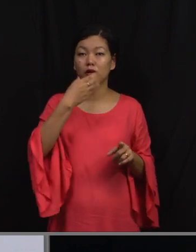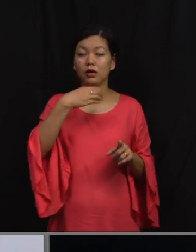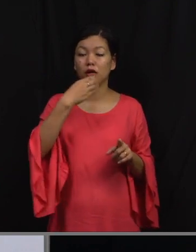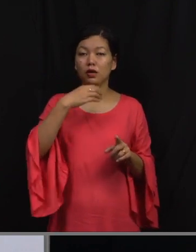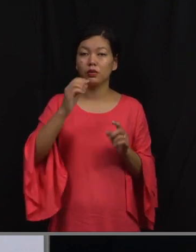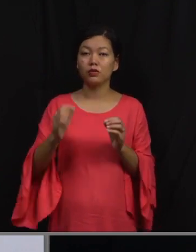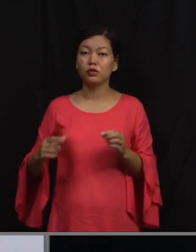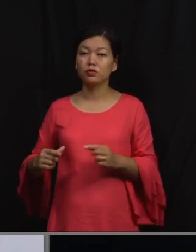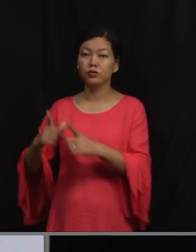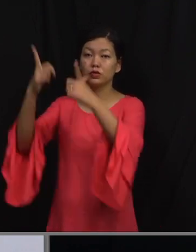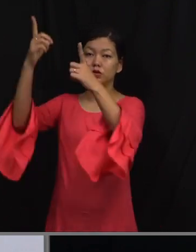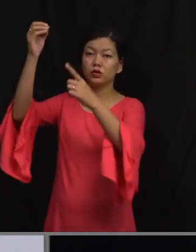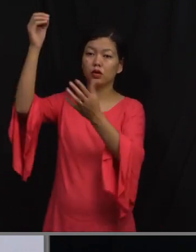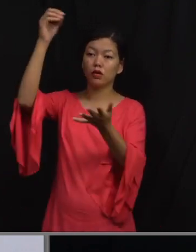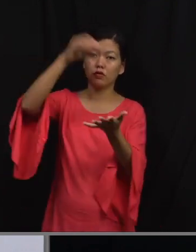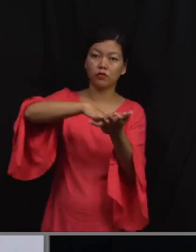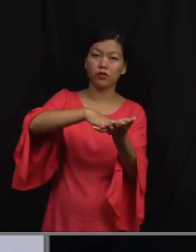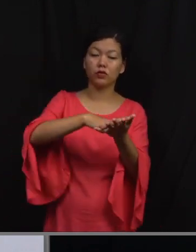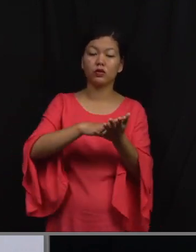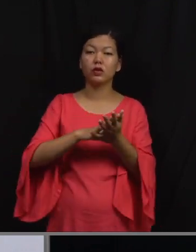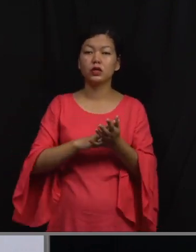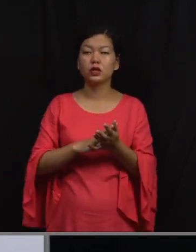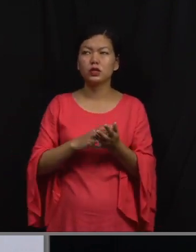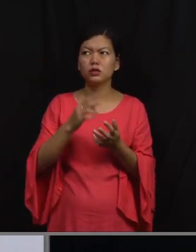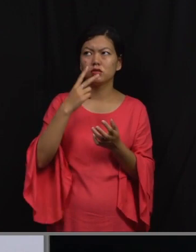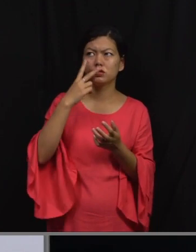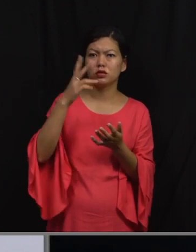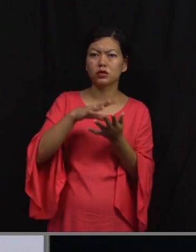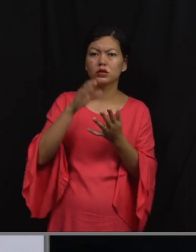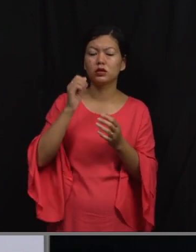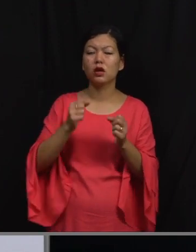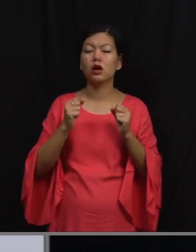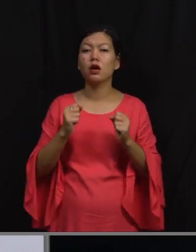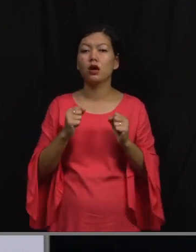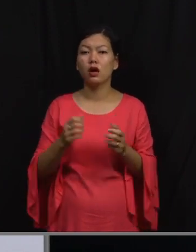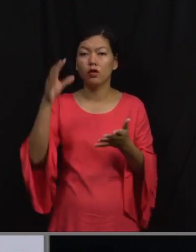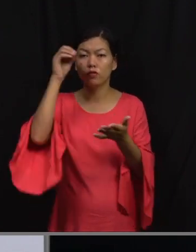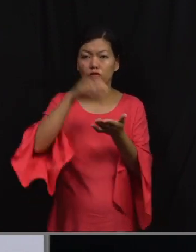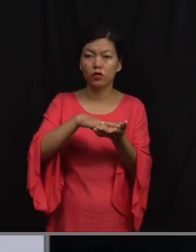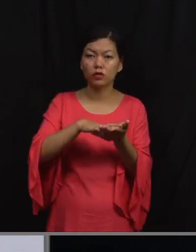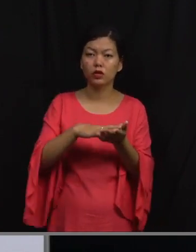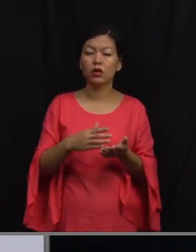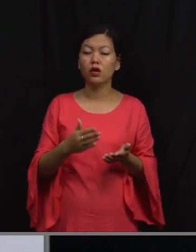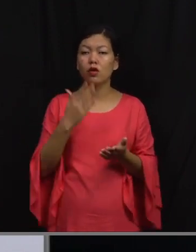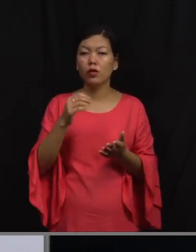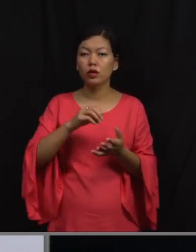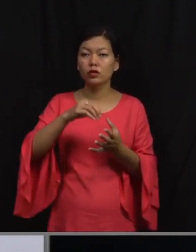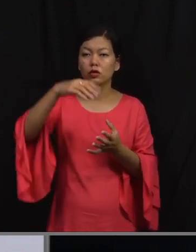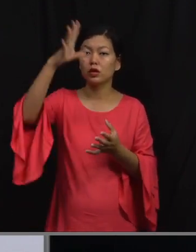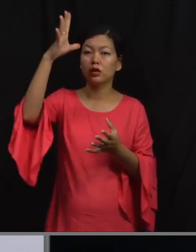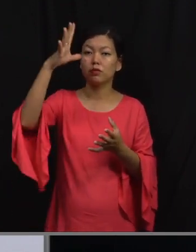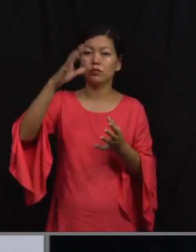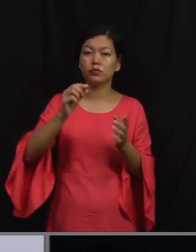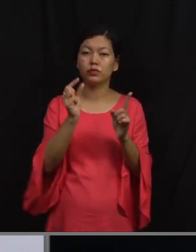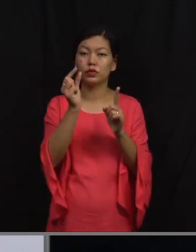of an apple to the ground, as well as with the same law we can define, or we can explain the motion of earth